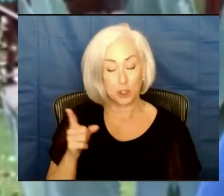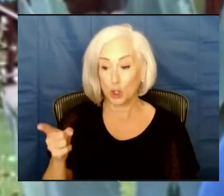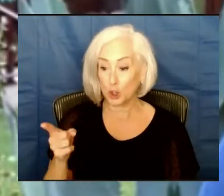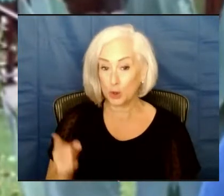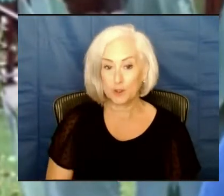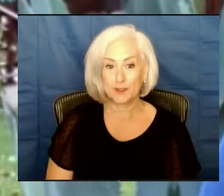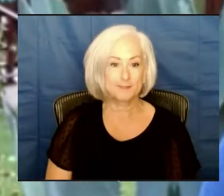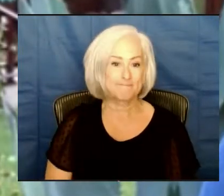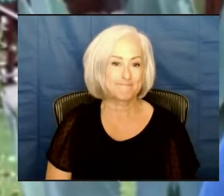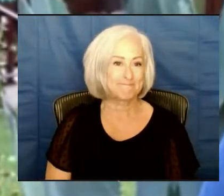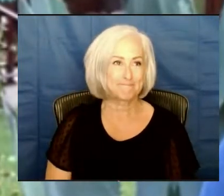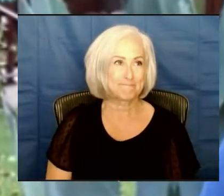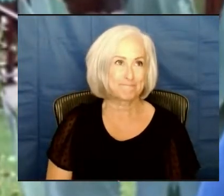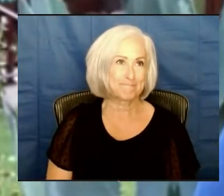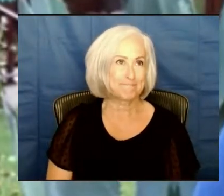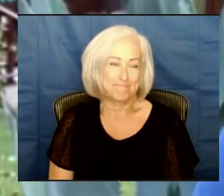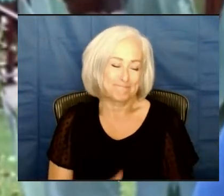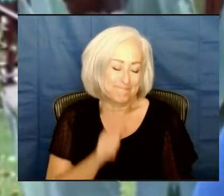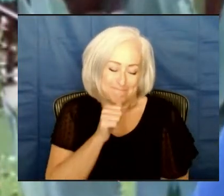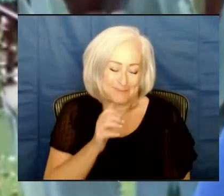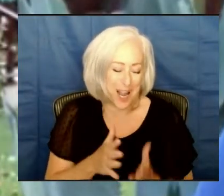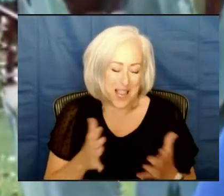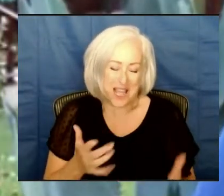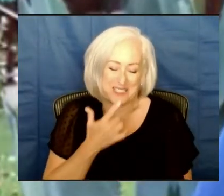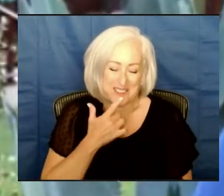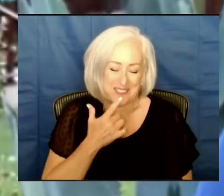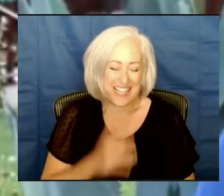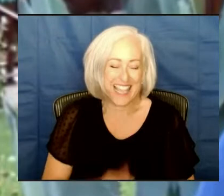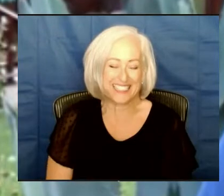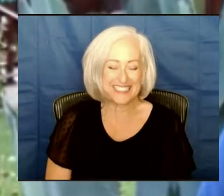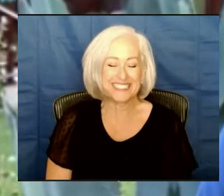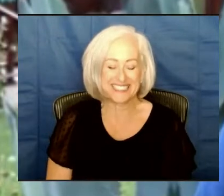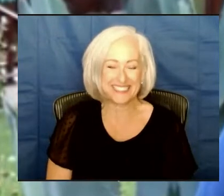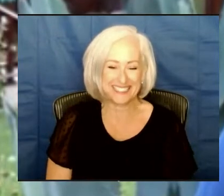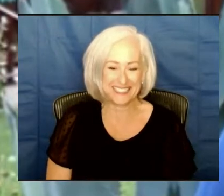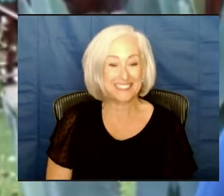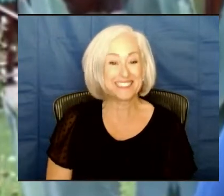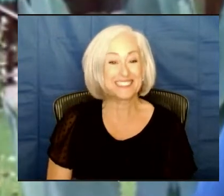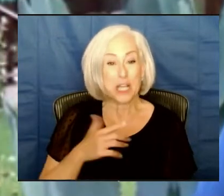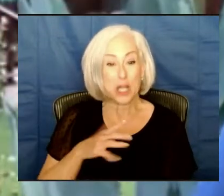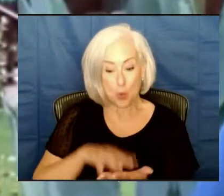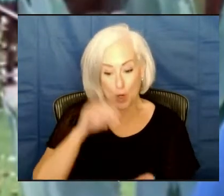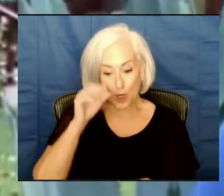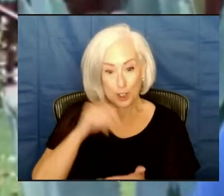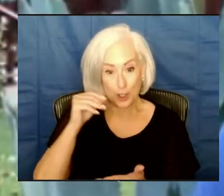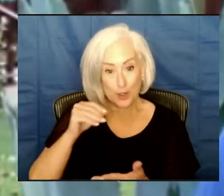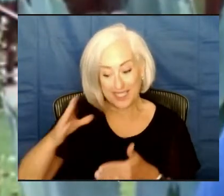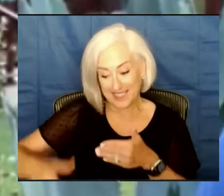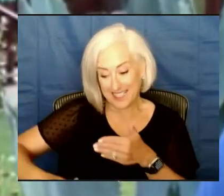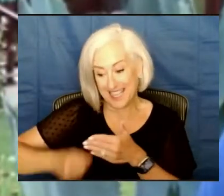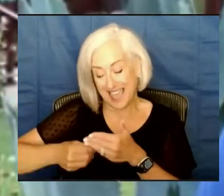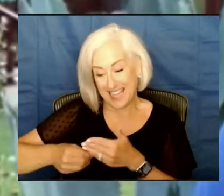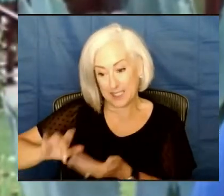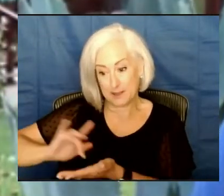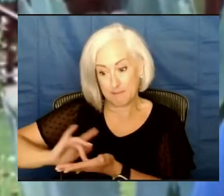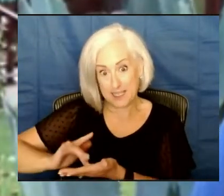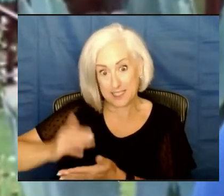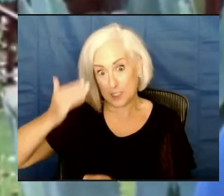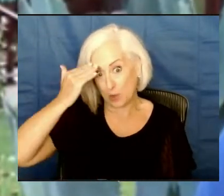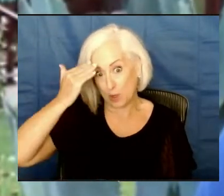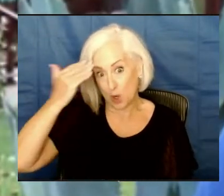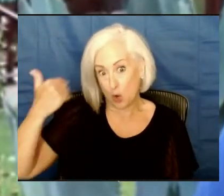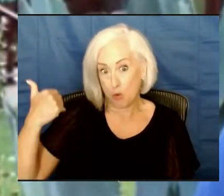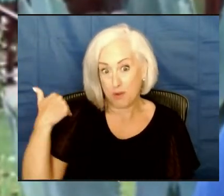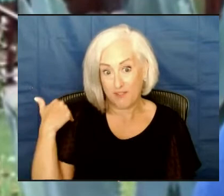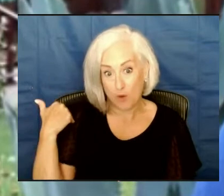not much more to say than that. No. We are learning that these adjunctive drugs, these previous drugs that we've known that really work